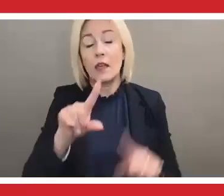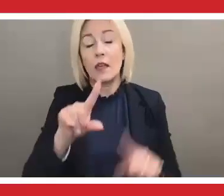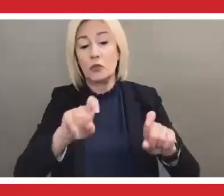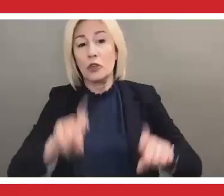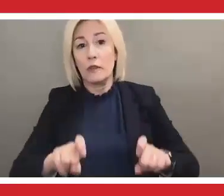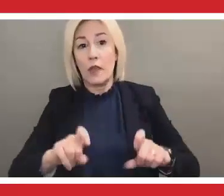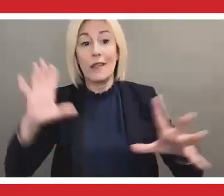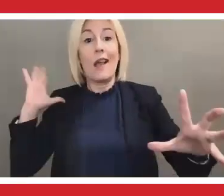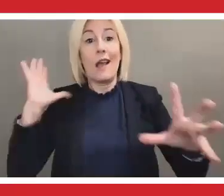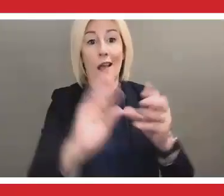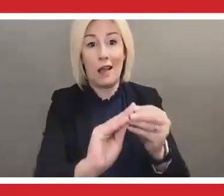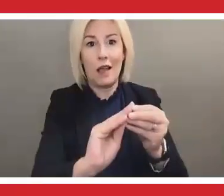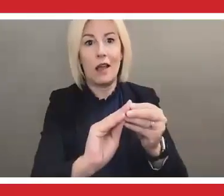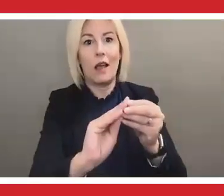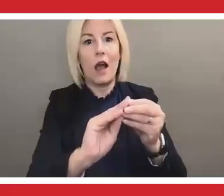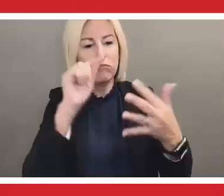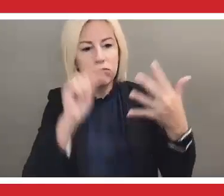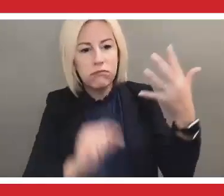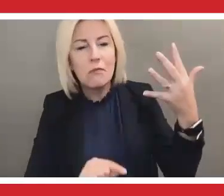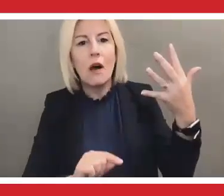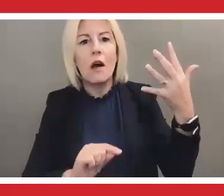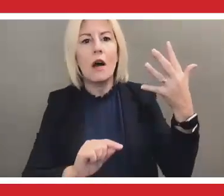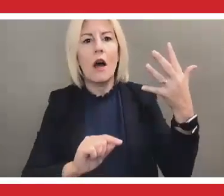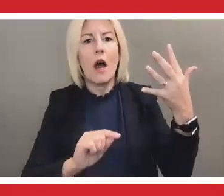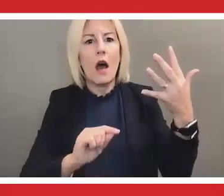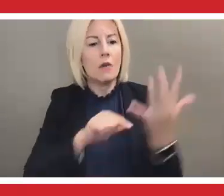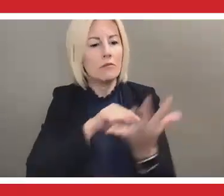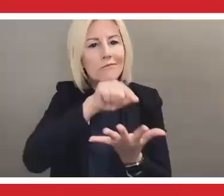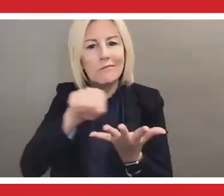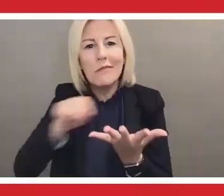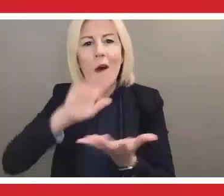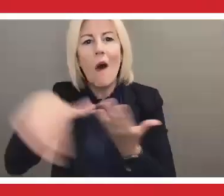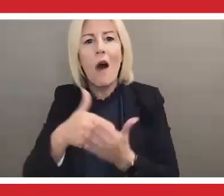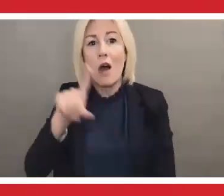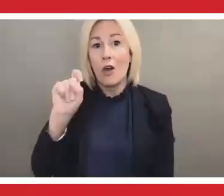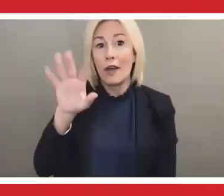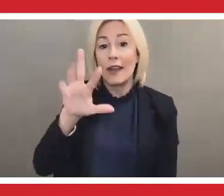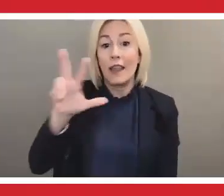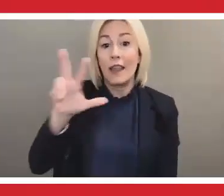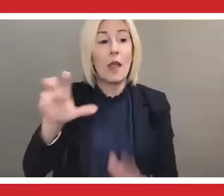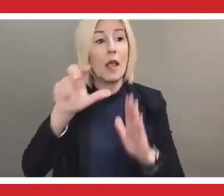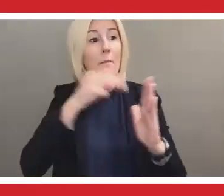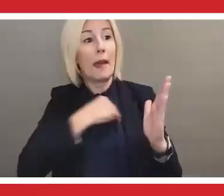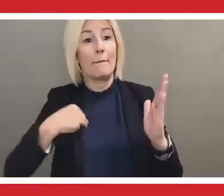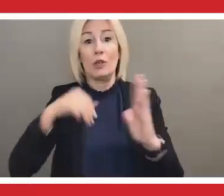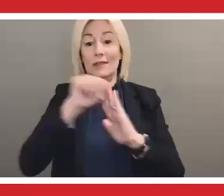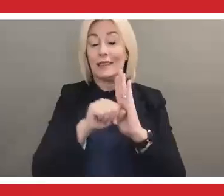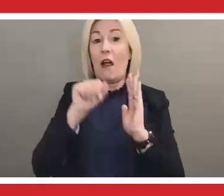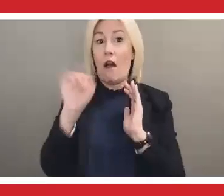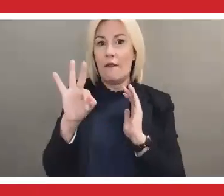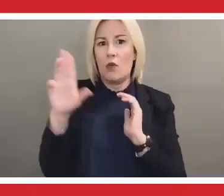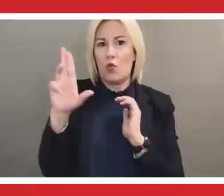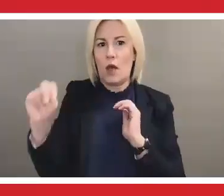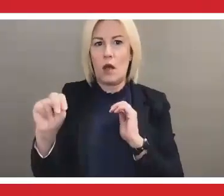of the digital government landscape across all 193 member states of the UN. Our colleagues